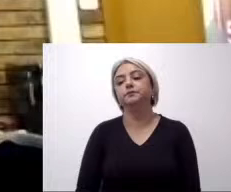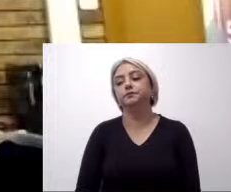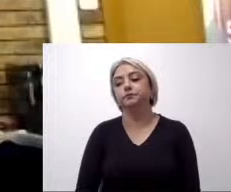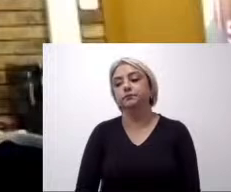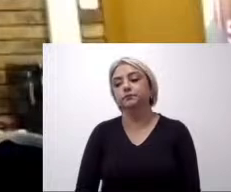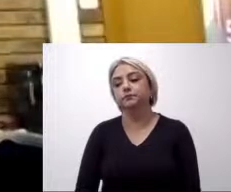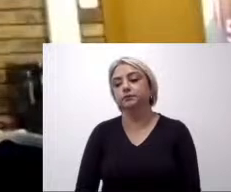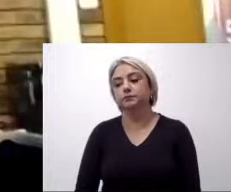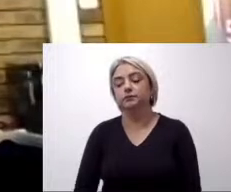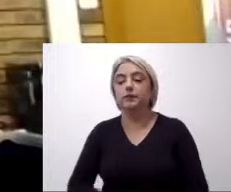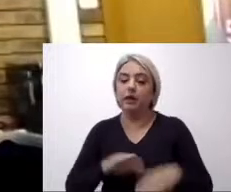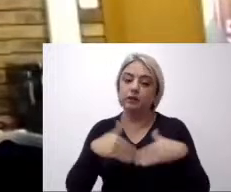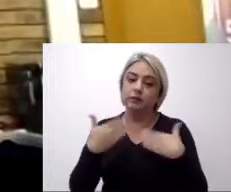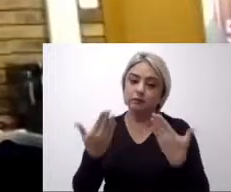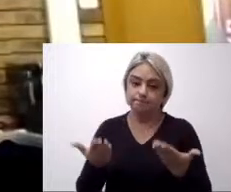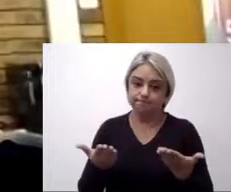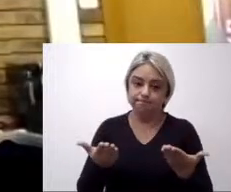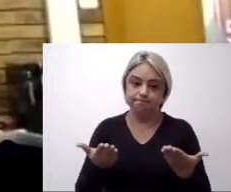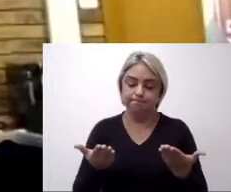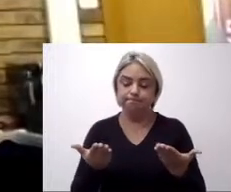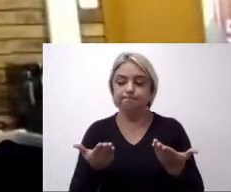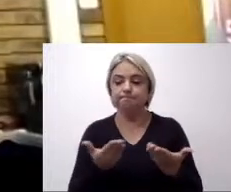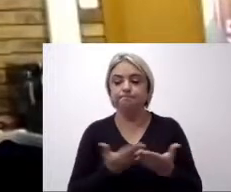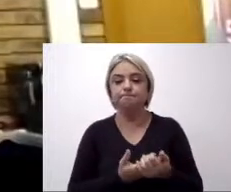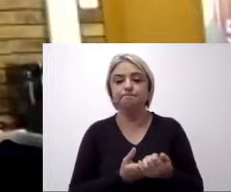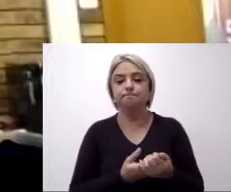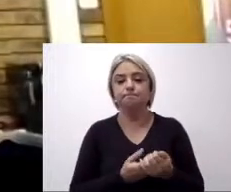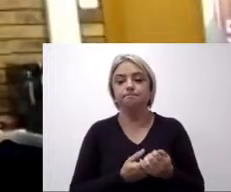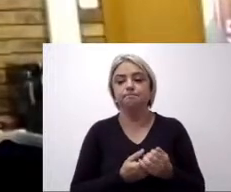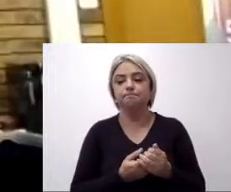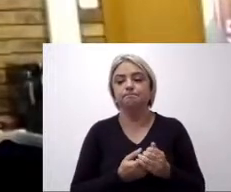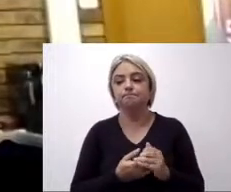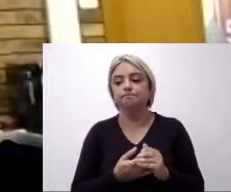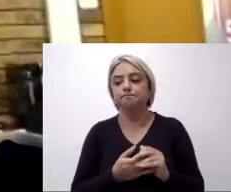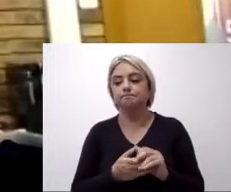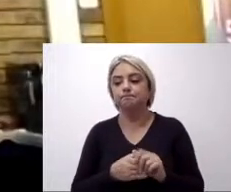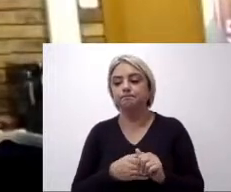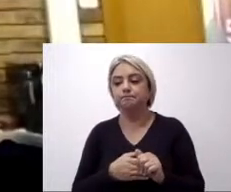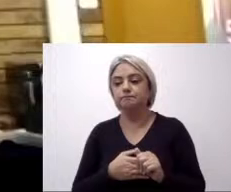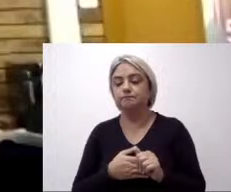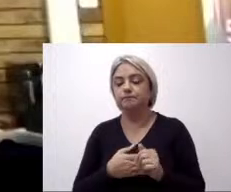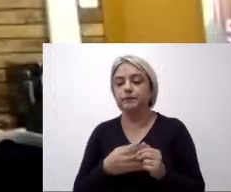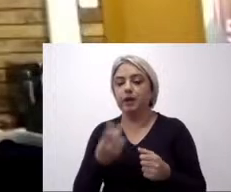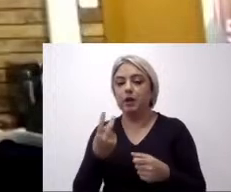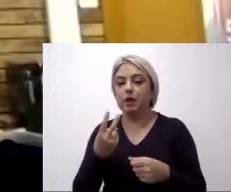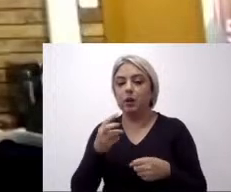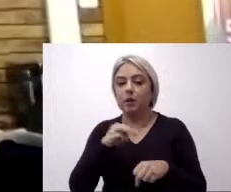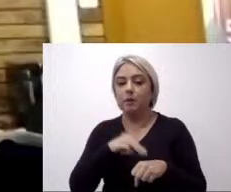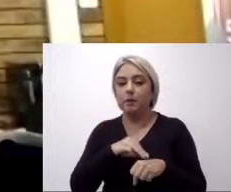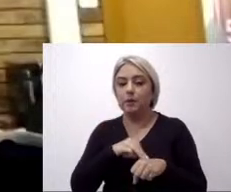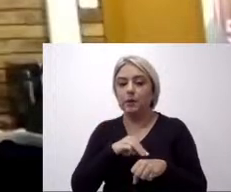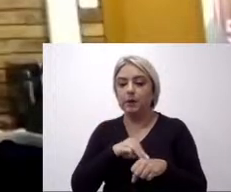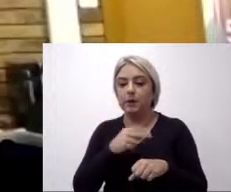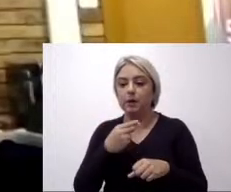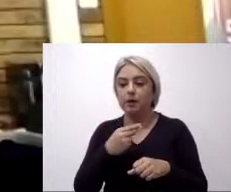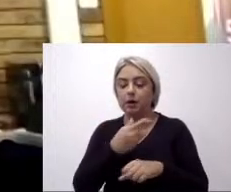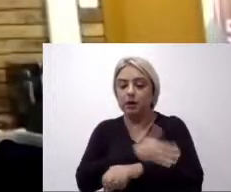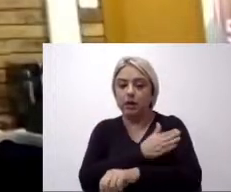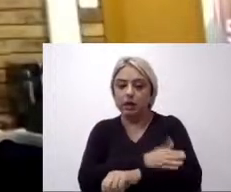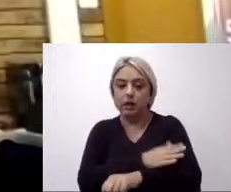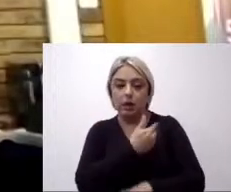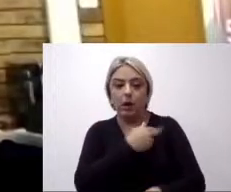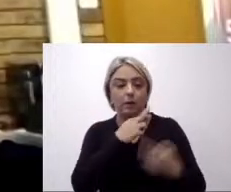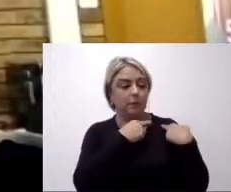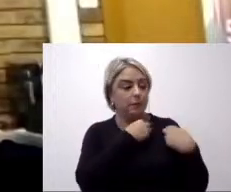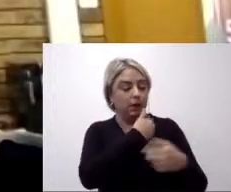so I come back just 2 minutes about this question of domestication. The role of a government is to solve